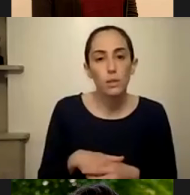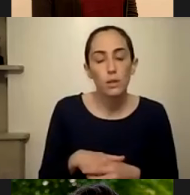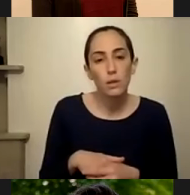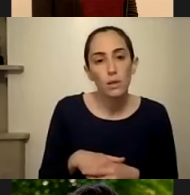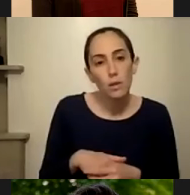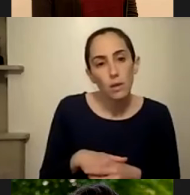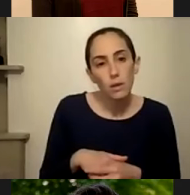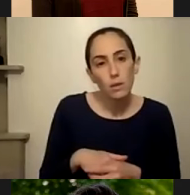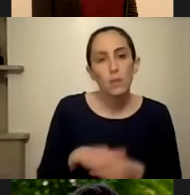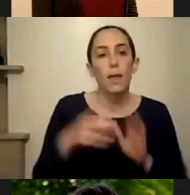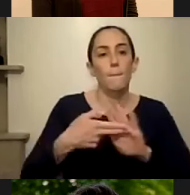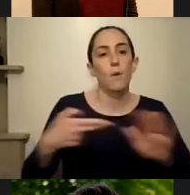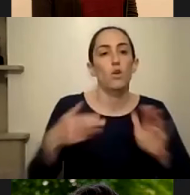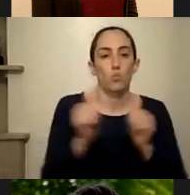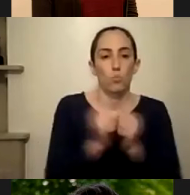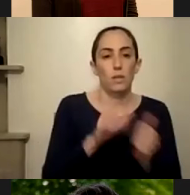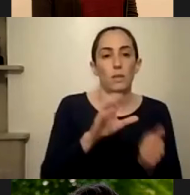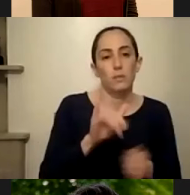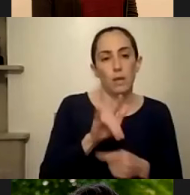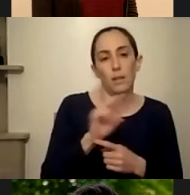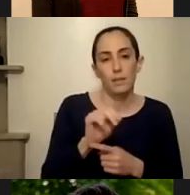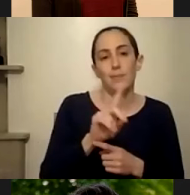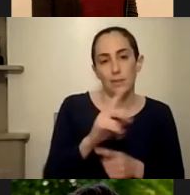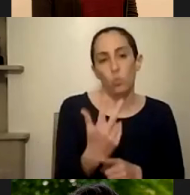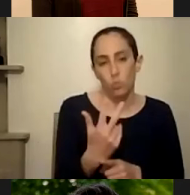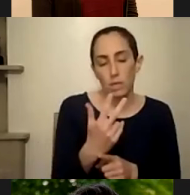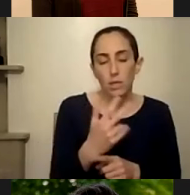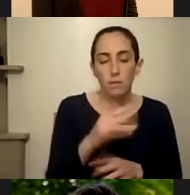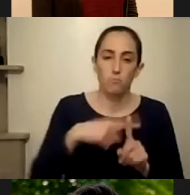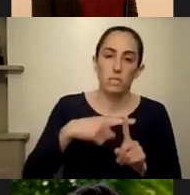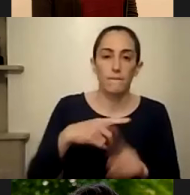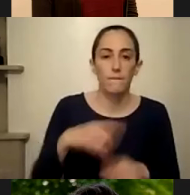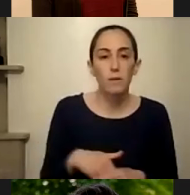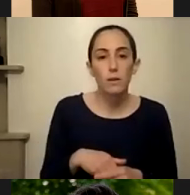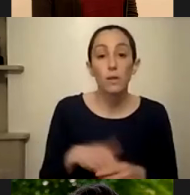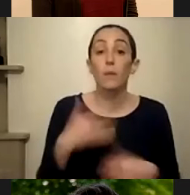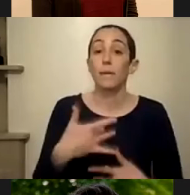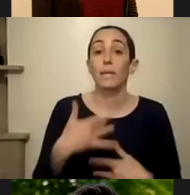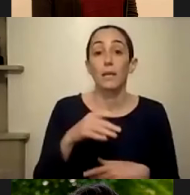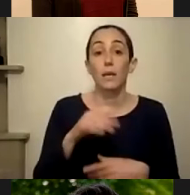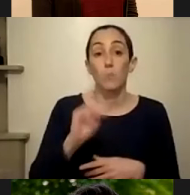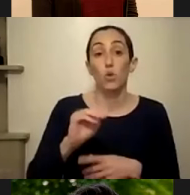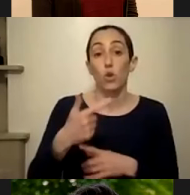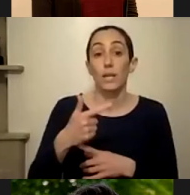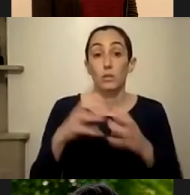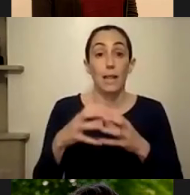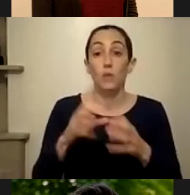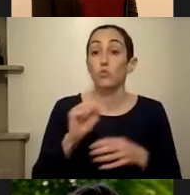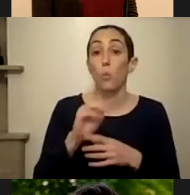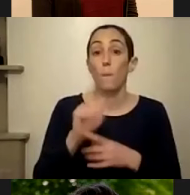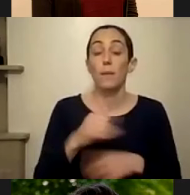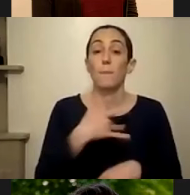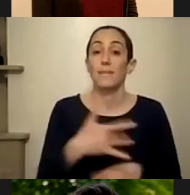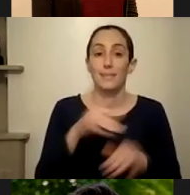cyclin D3 positive. And normally, motor glial cells, the soma for motor glial cells stay in the center of the